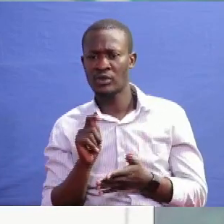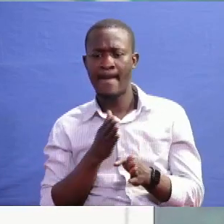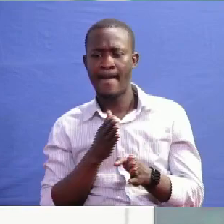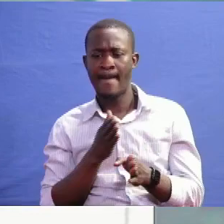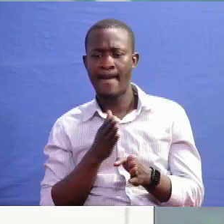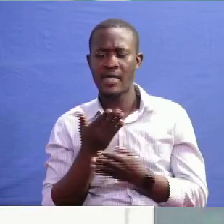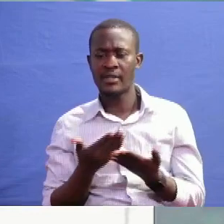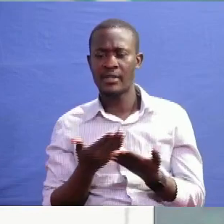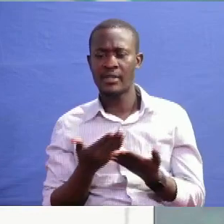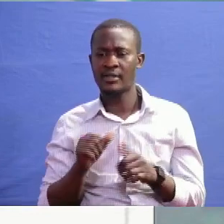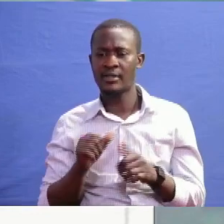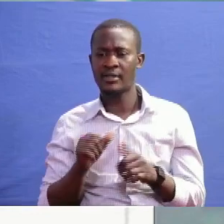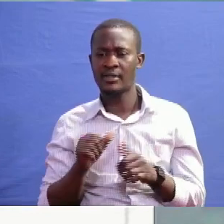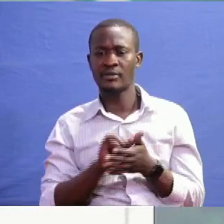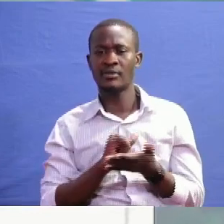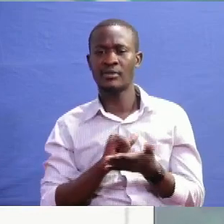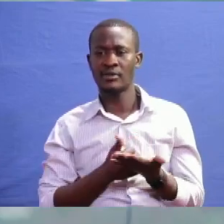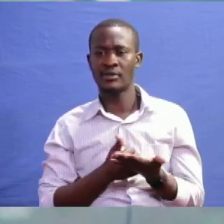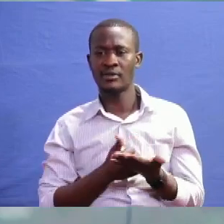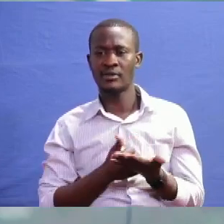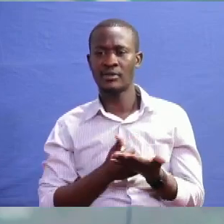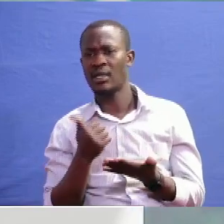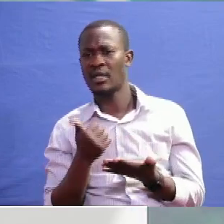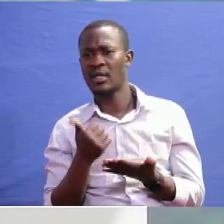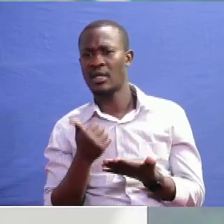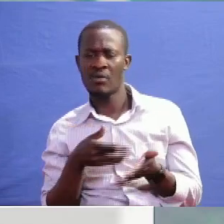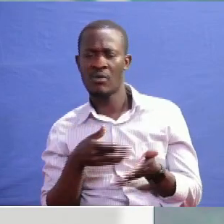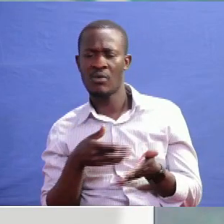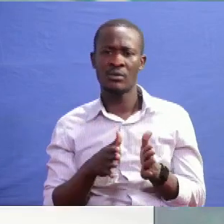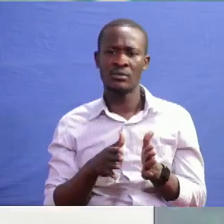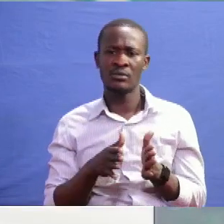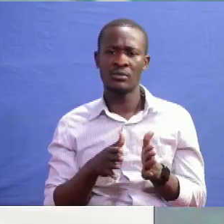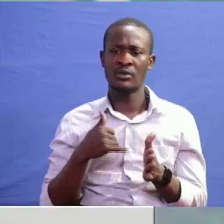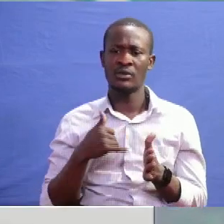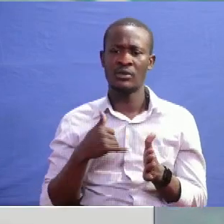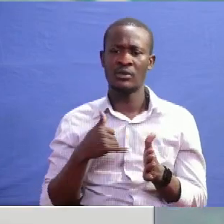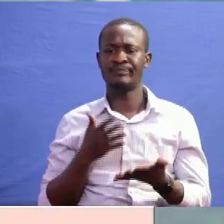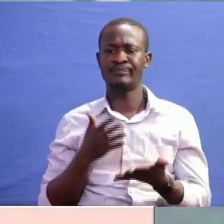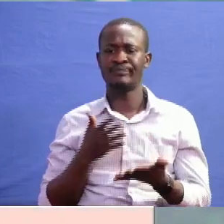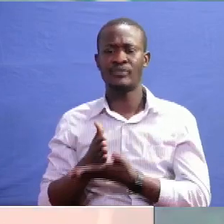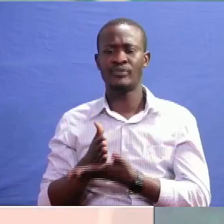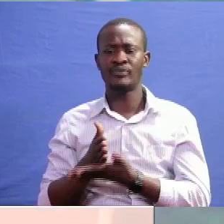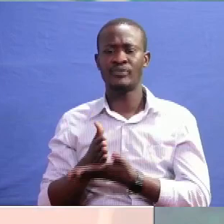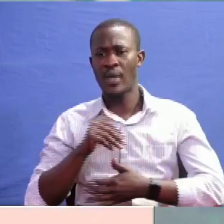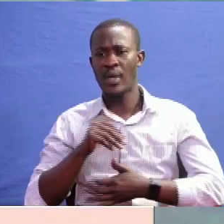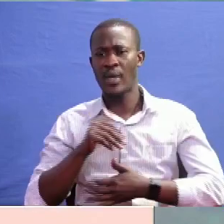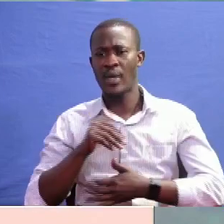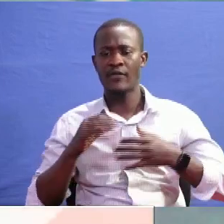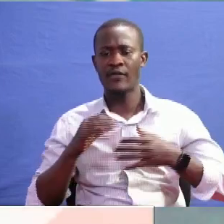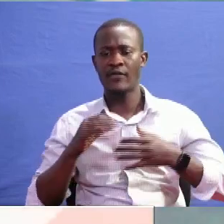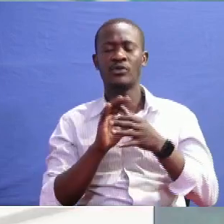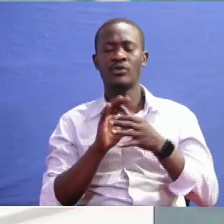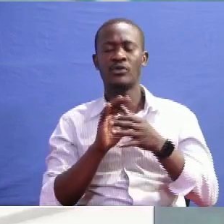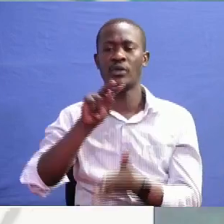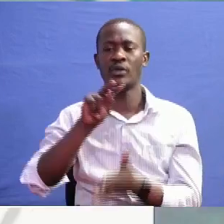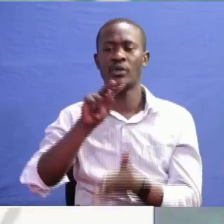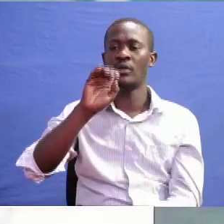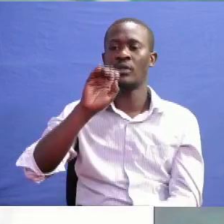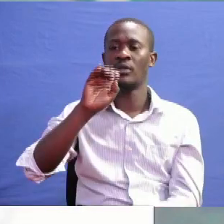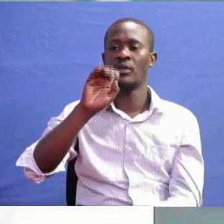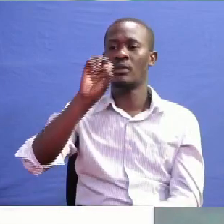about that MTI is not like any other means testing instrument. Right. The validation. We have connections with NEMIS. NEMIS